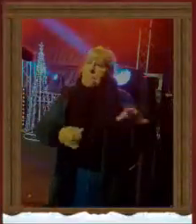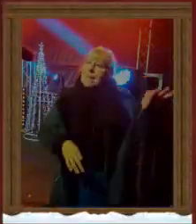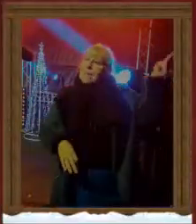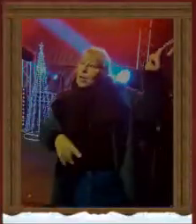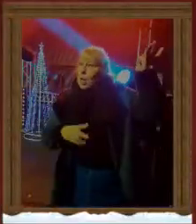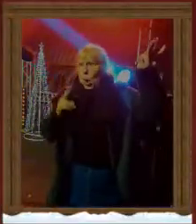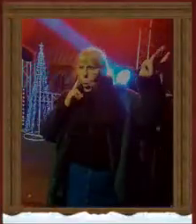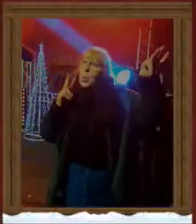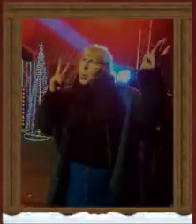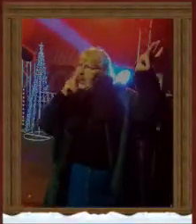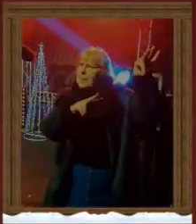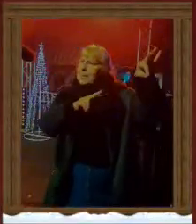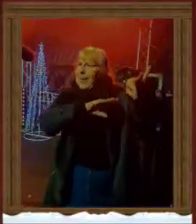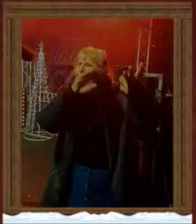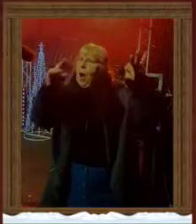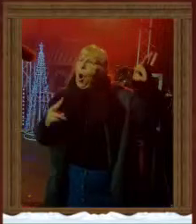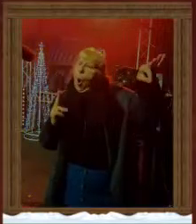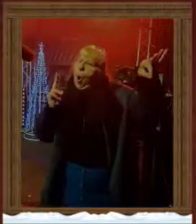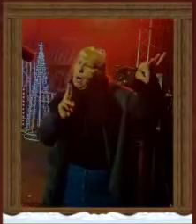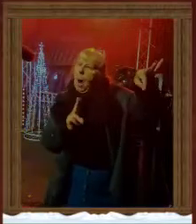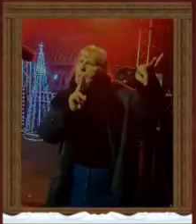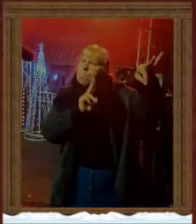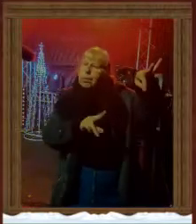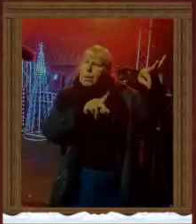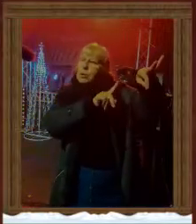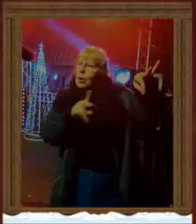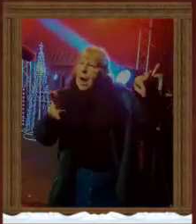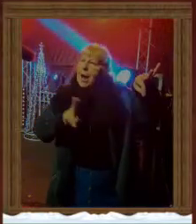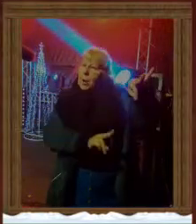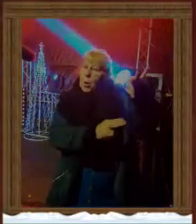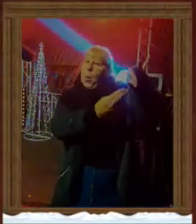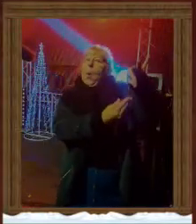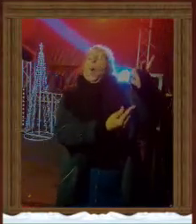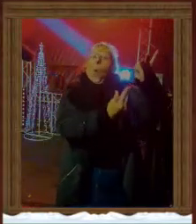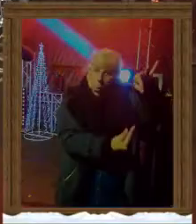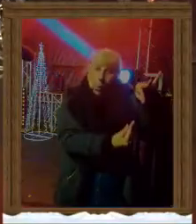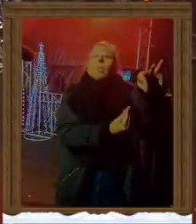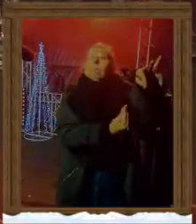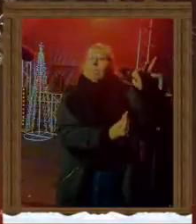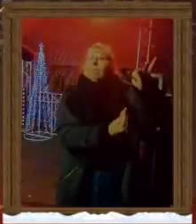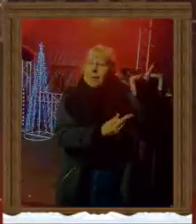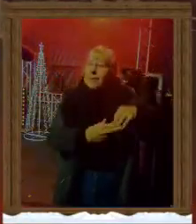Mistletoe hung where you can see every couple tries to stop.